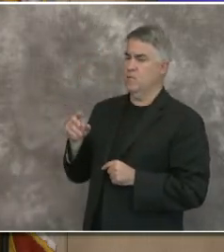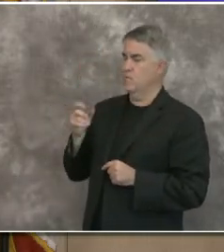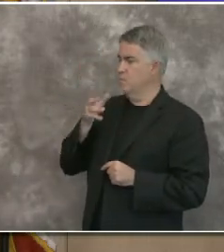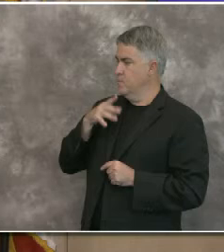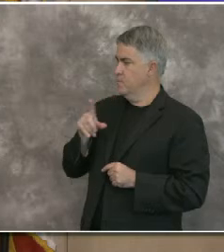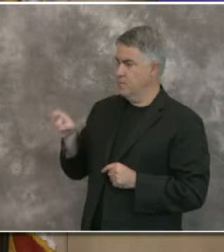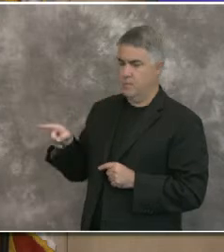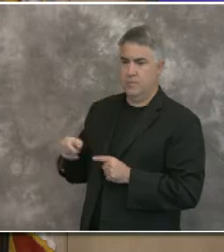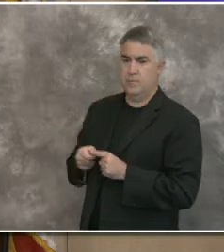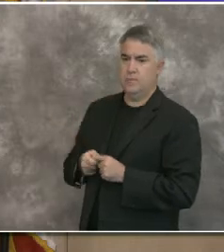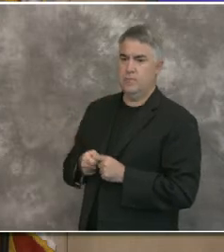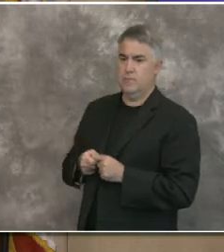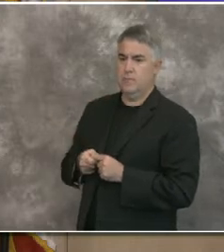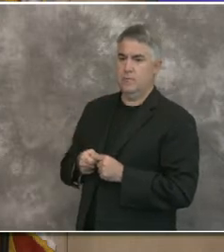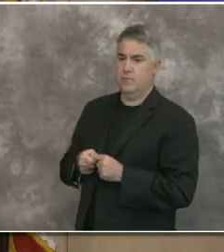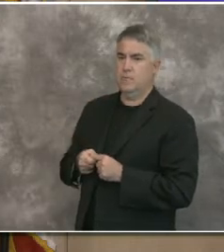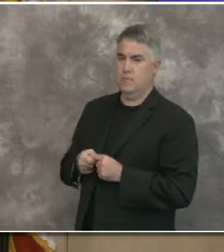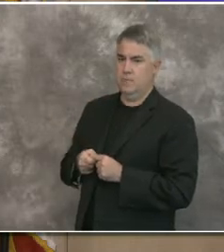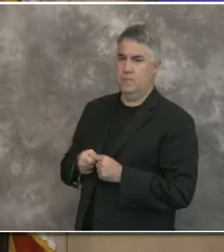your question.